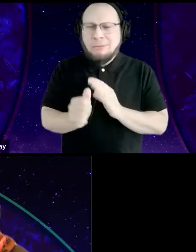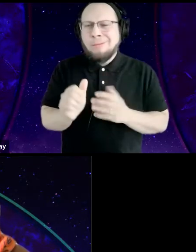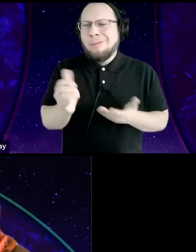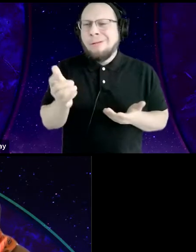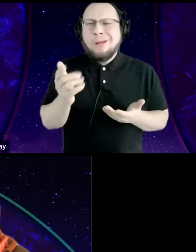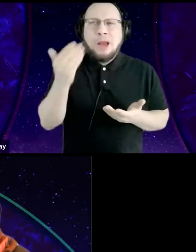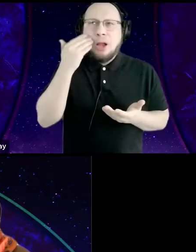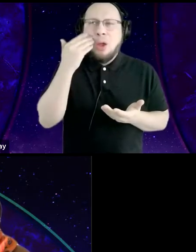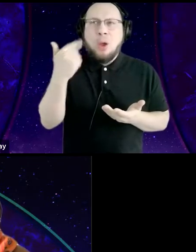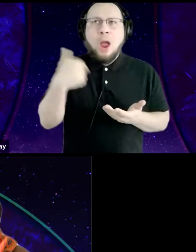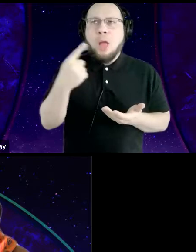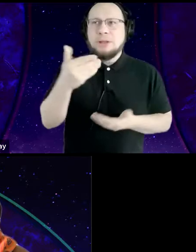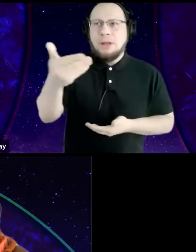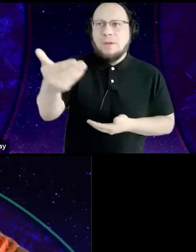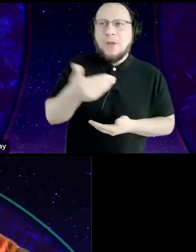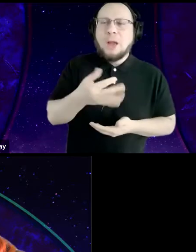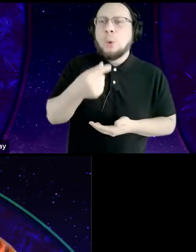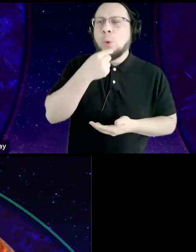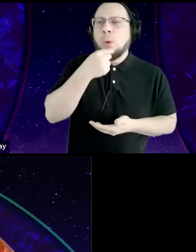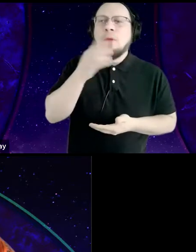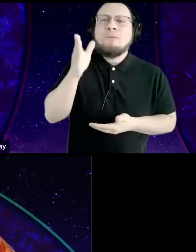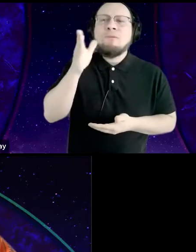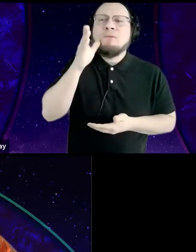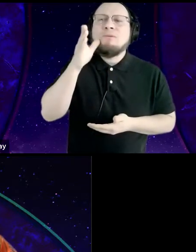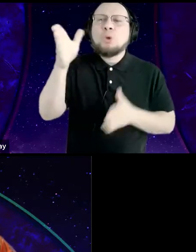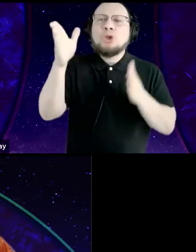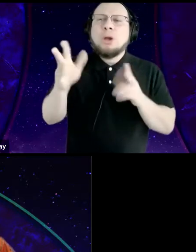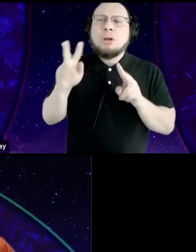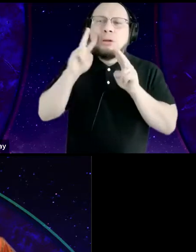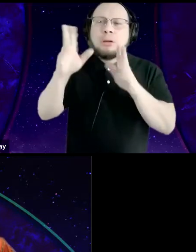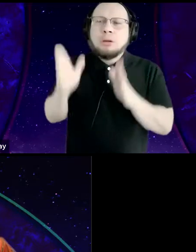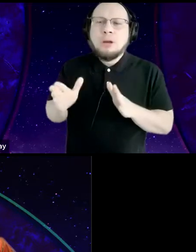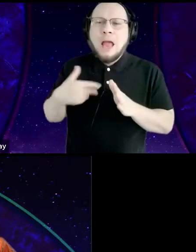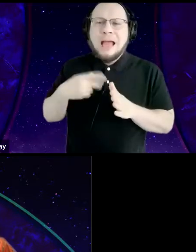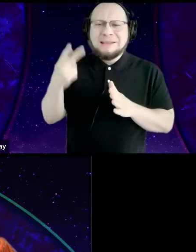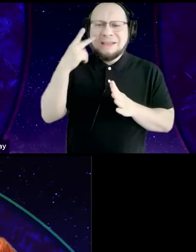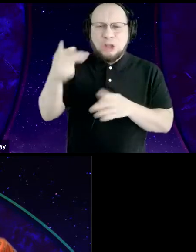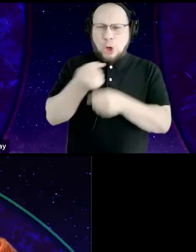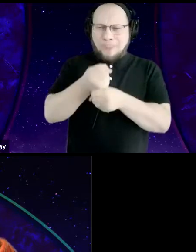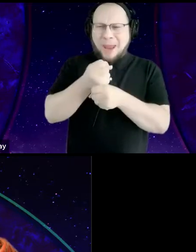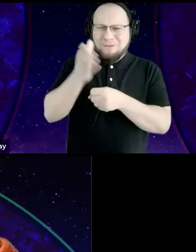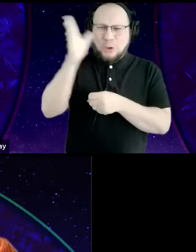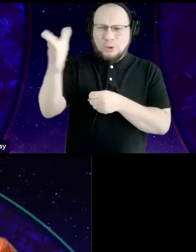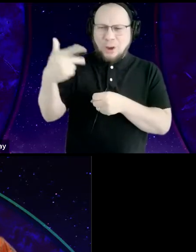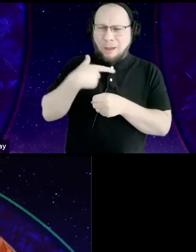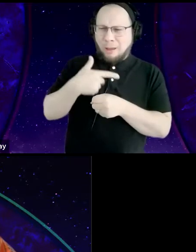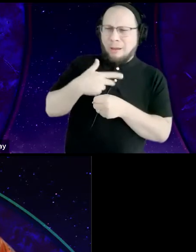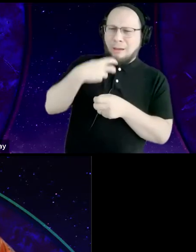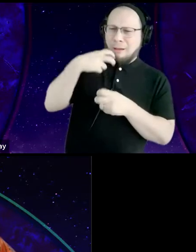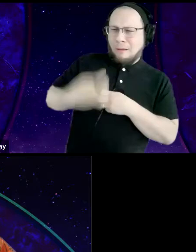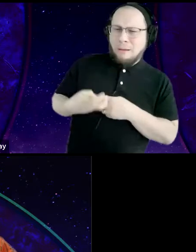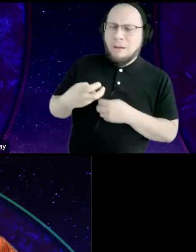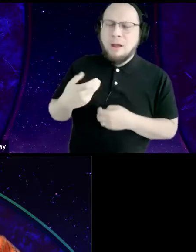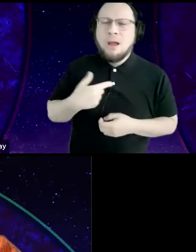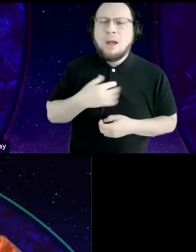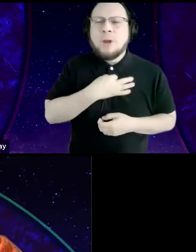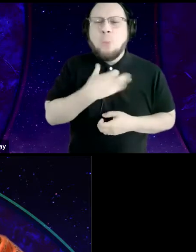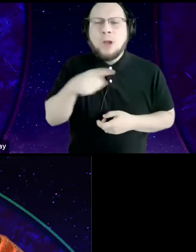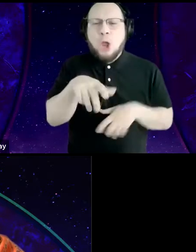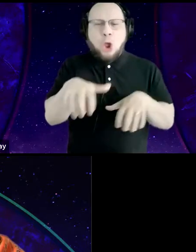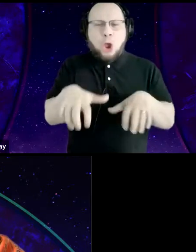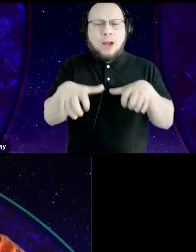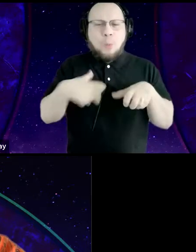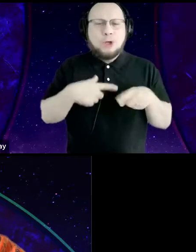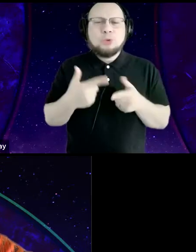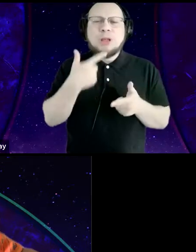like we always invite queer futurists to this program, and I just see you creating this future. So I want to let the audience hear a little bit